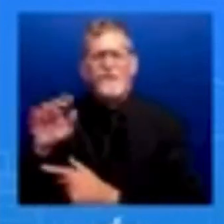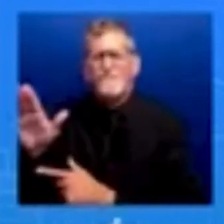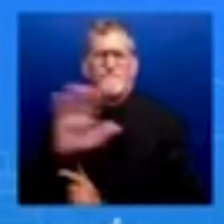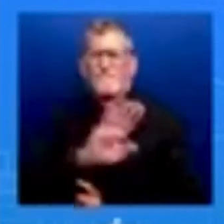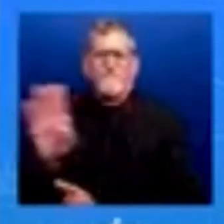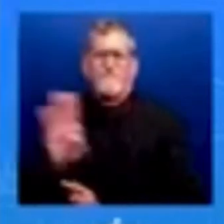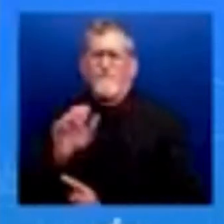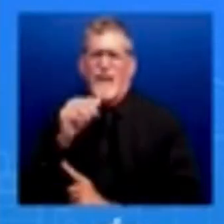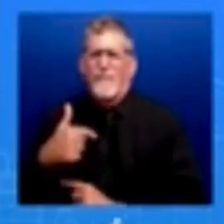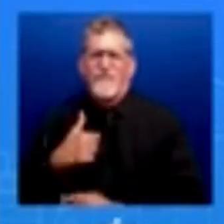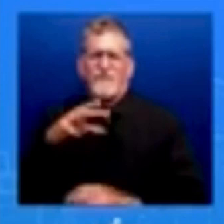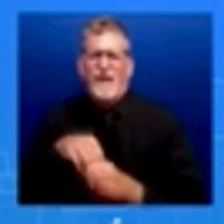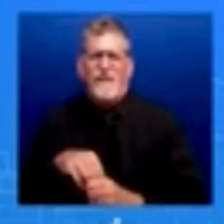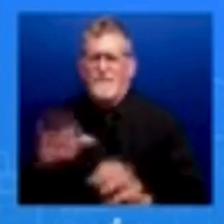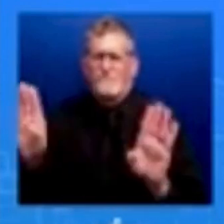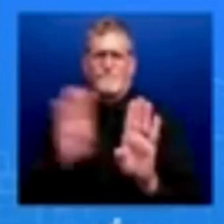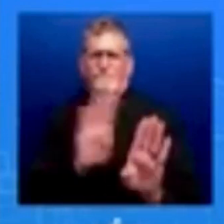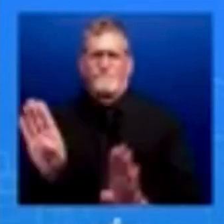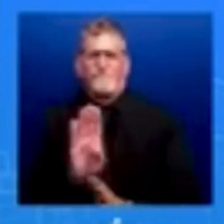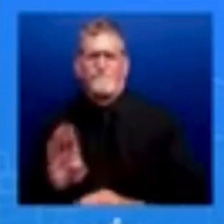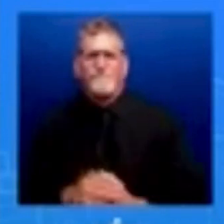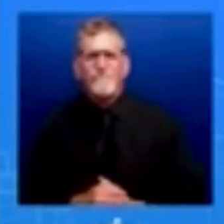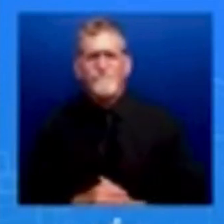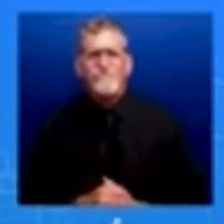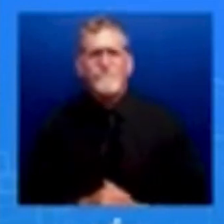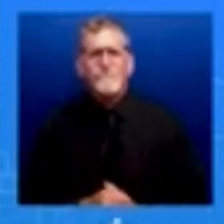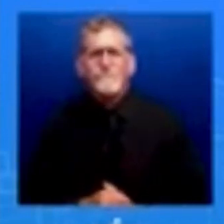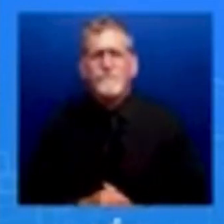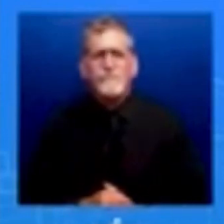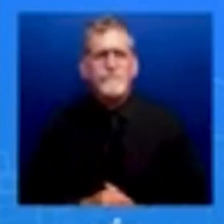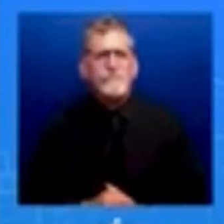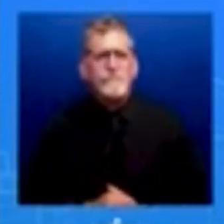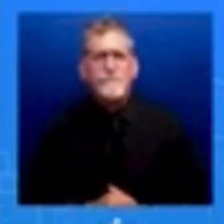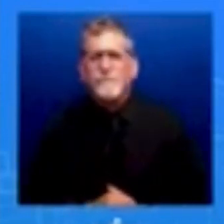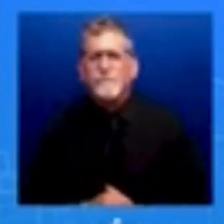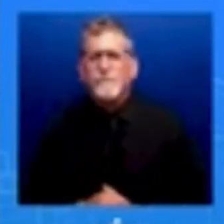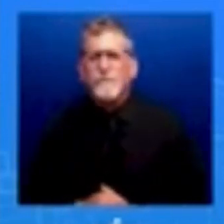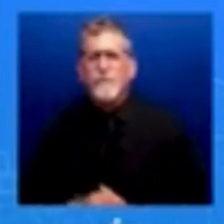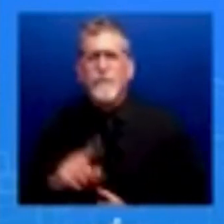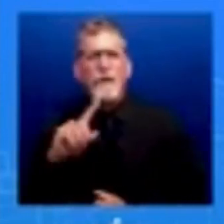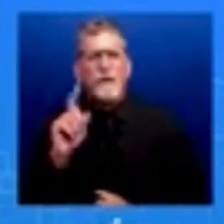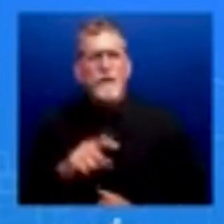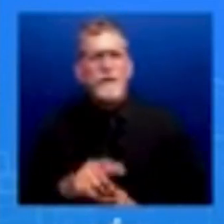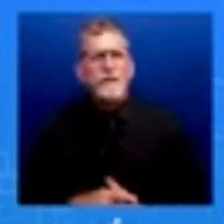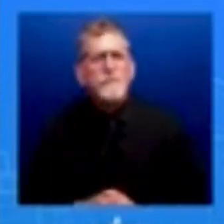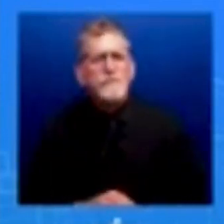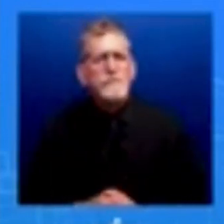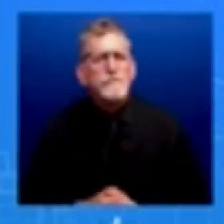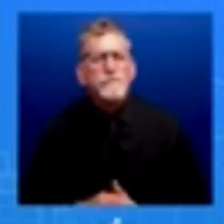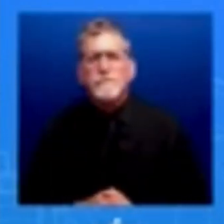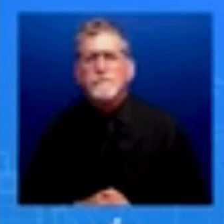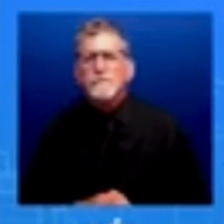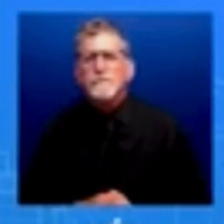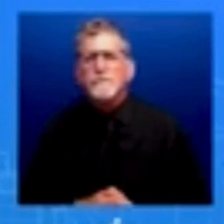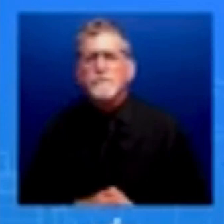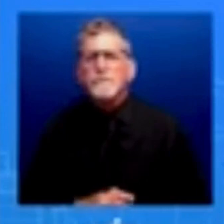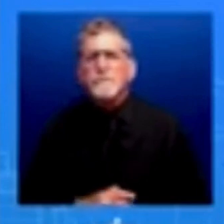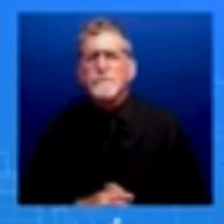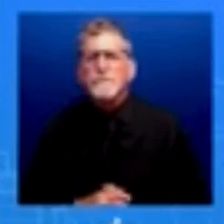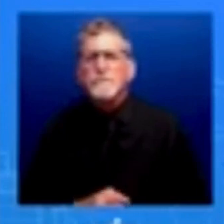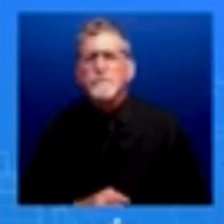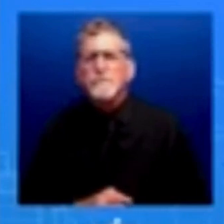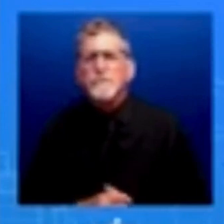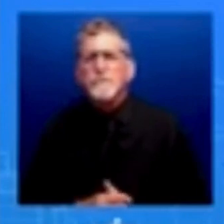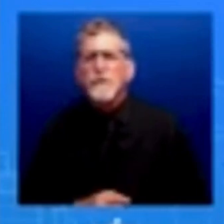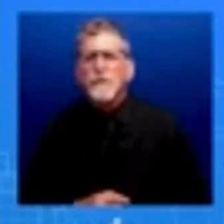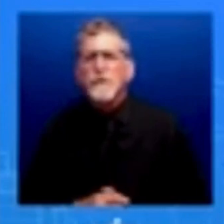that he expects a Ukraine supplemental request to come from the White House by the end of the month. There's not a lot of days left in the month,